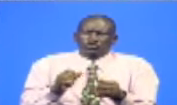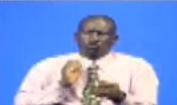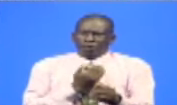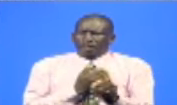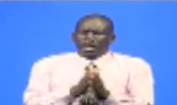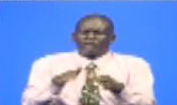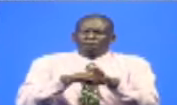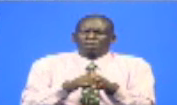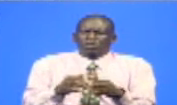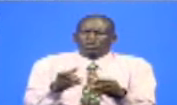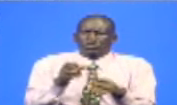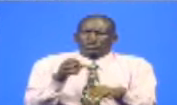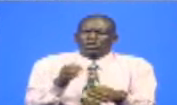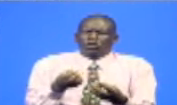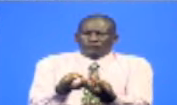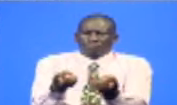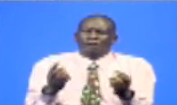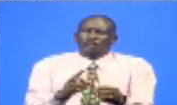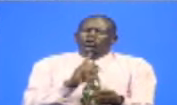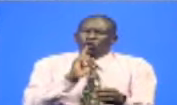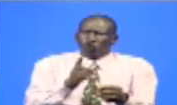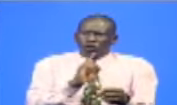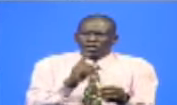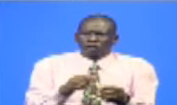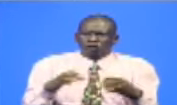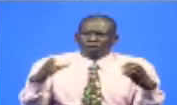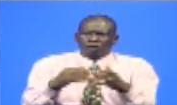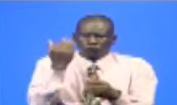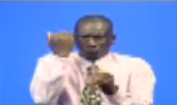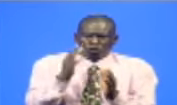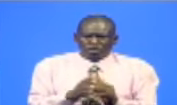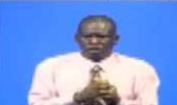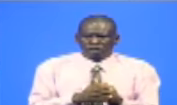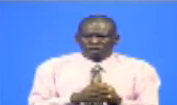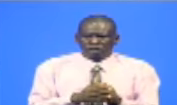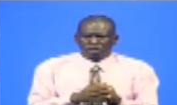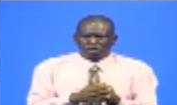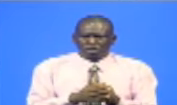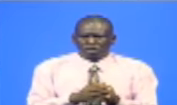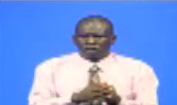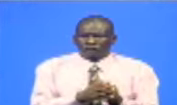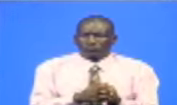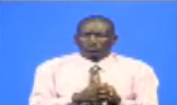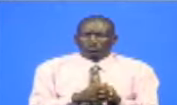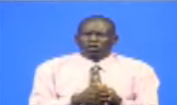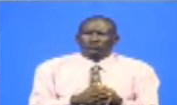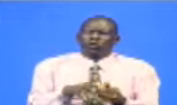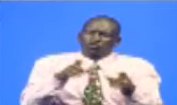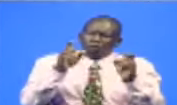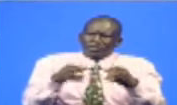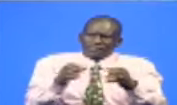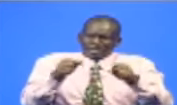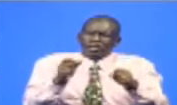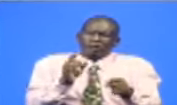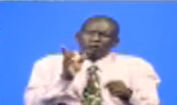panel read the Riot Act to the party's lawyers. Well, Mr. Bura, you guys are free to agree tomorrow to